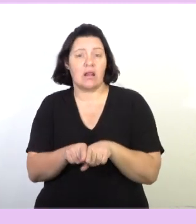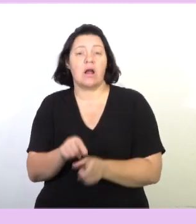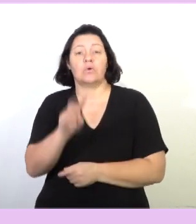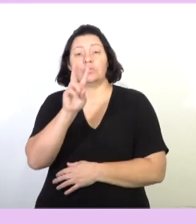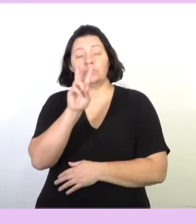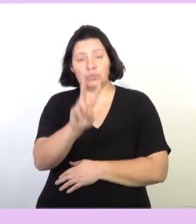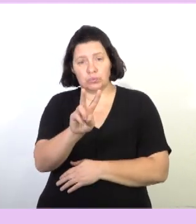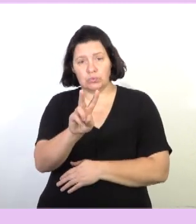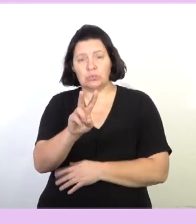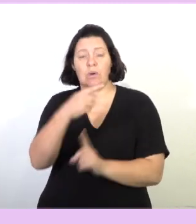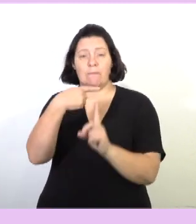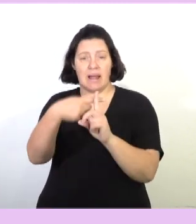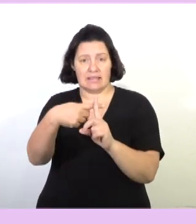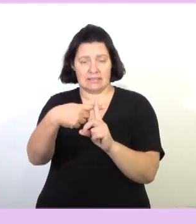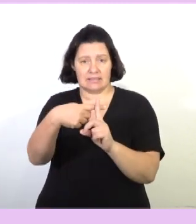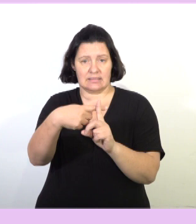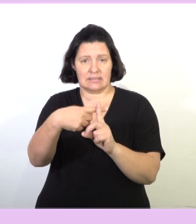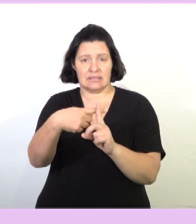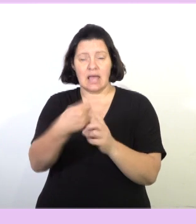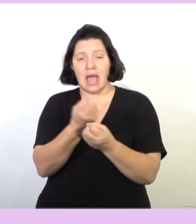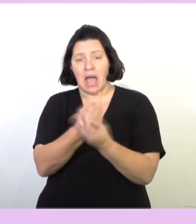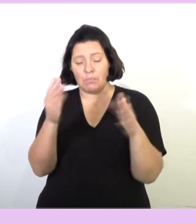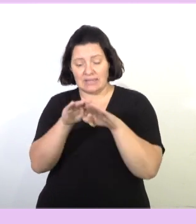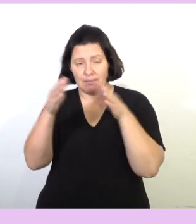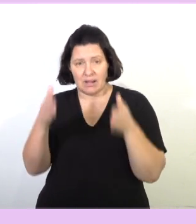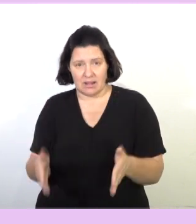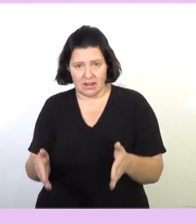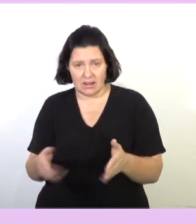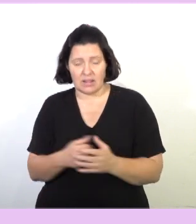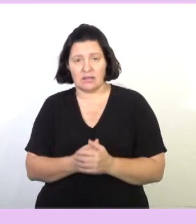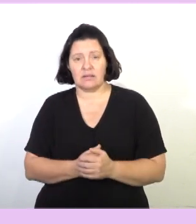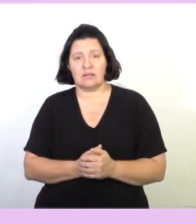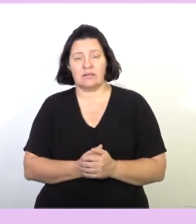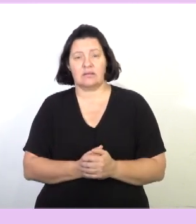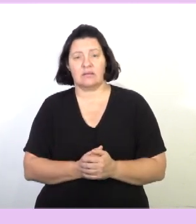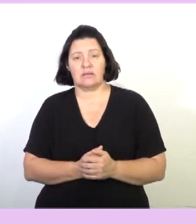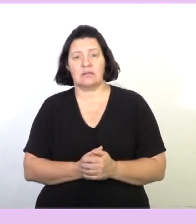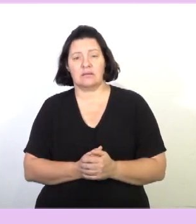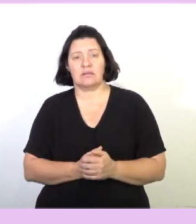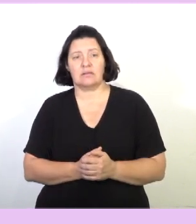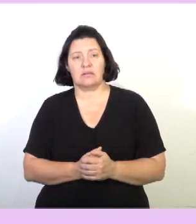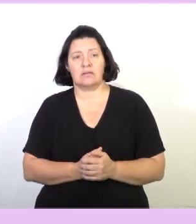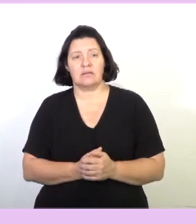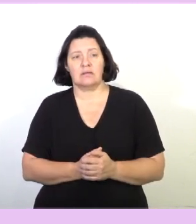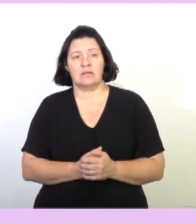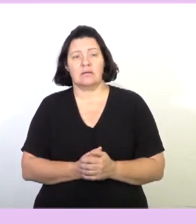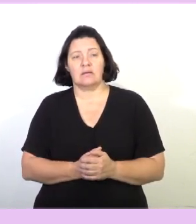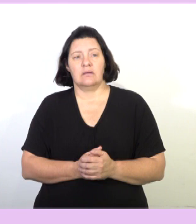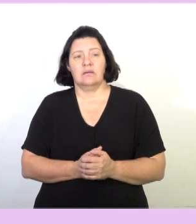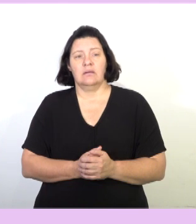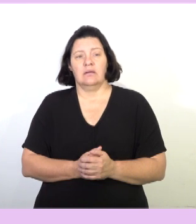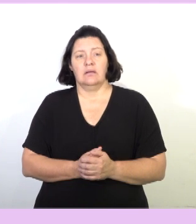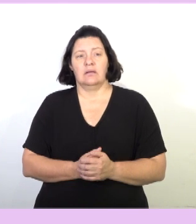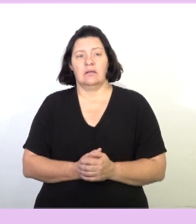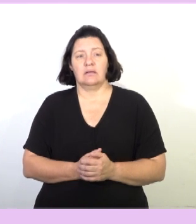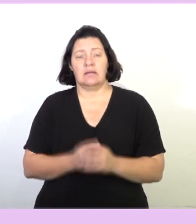we said 2 plus number of tables. So I'm just going to say tables